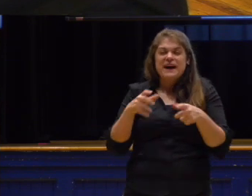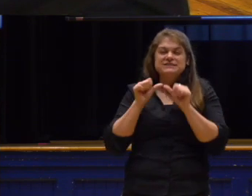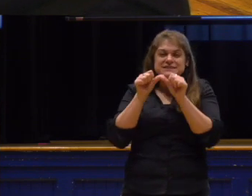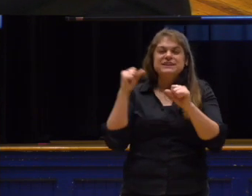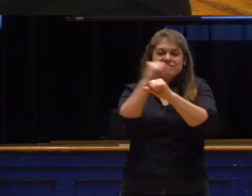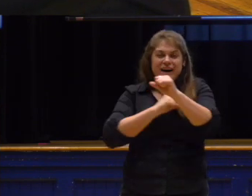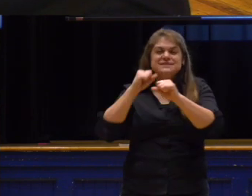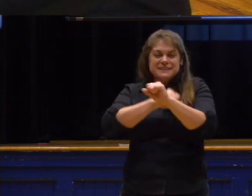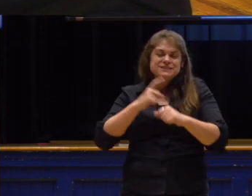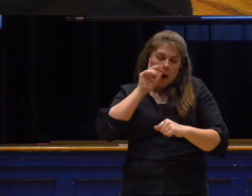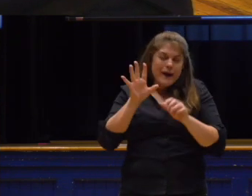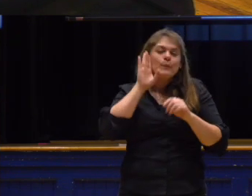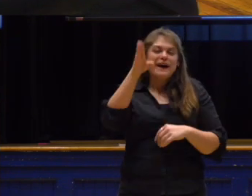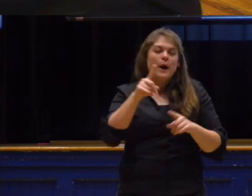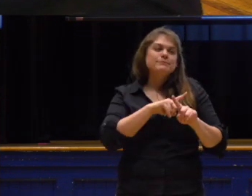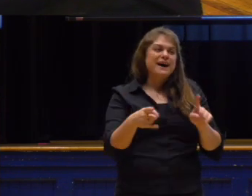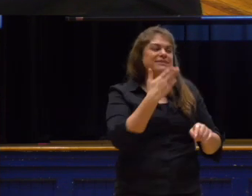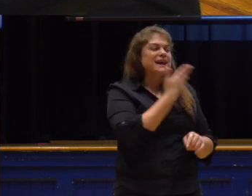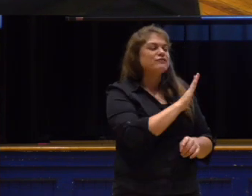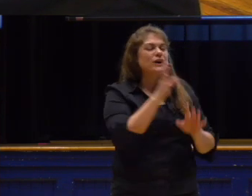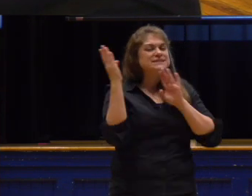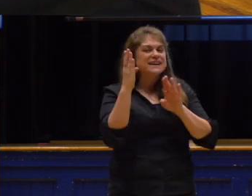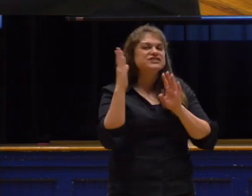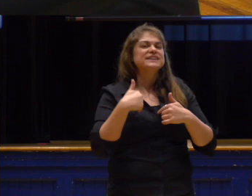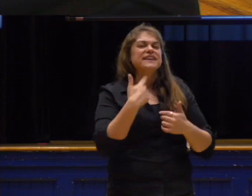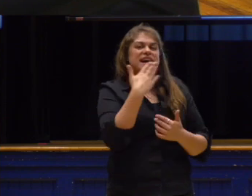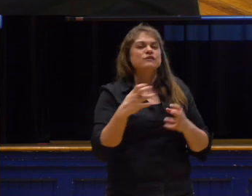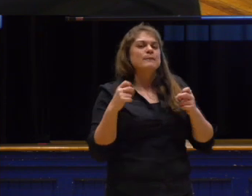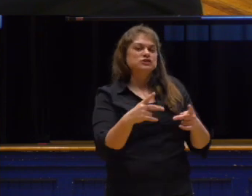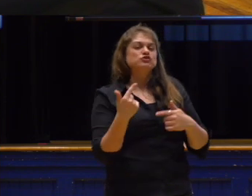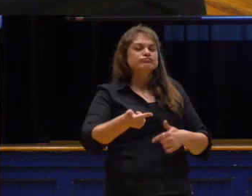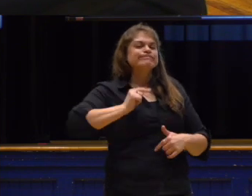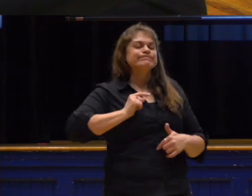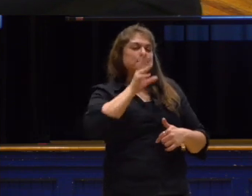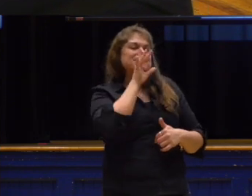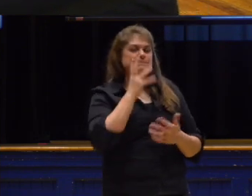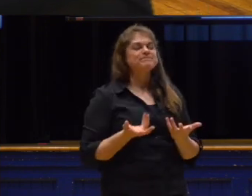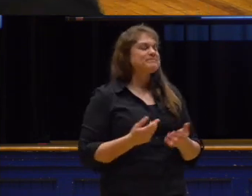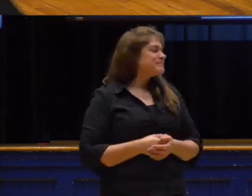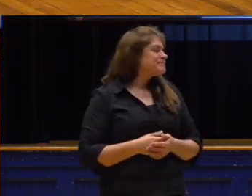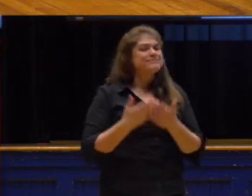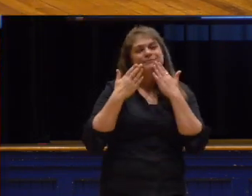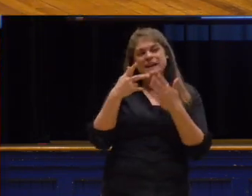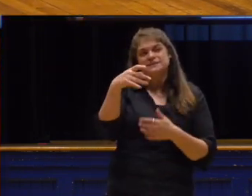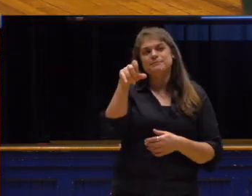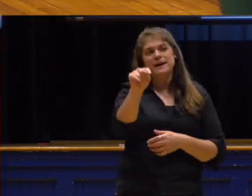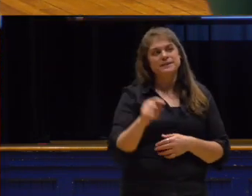fight this, and I intend to. But I thank you for your attention, and I thank you for the opportunity for us to speak.